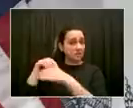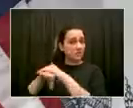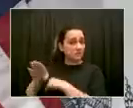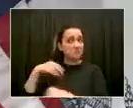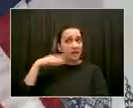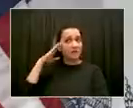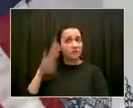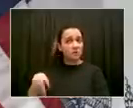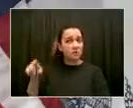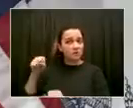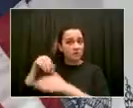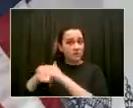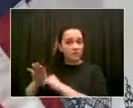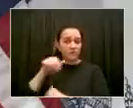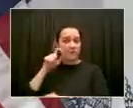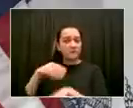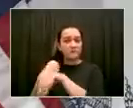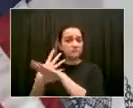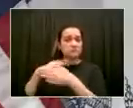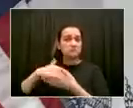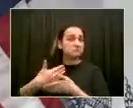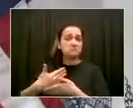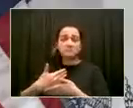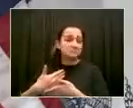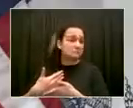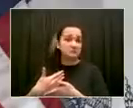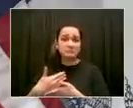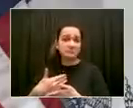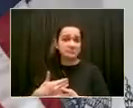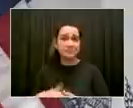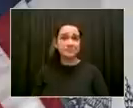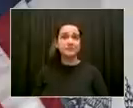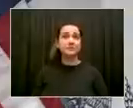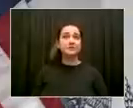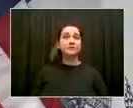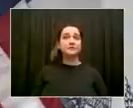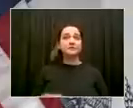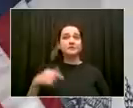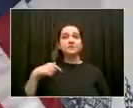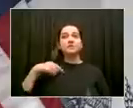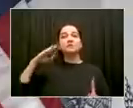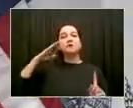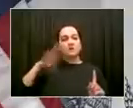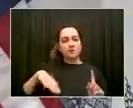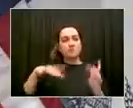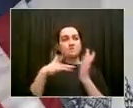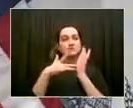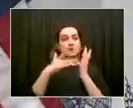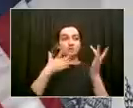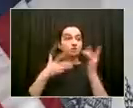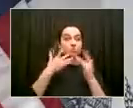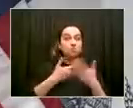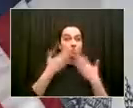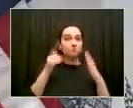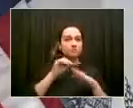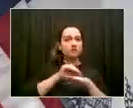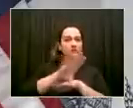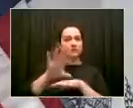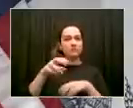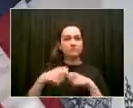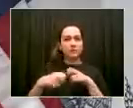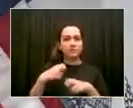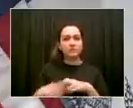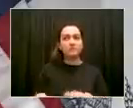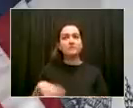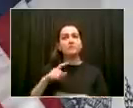are so many hundreds of outreach workers out there all the time who during the pandemic kept going out and succeeded